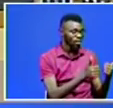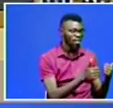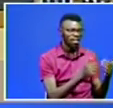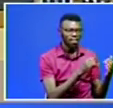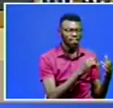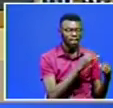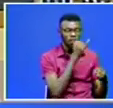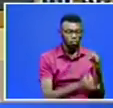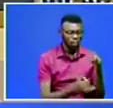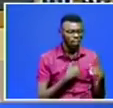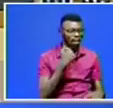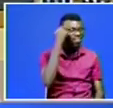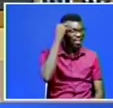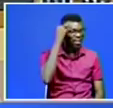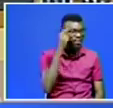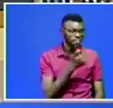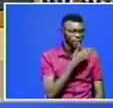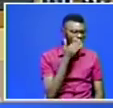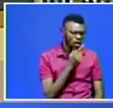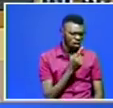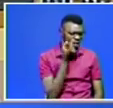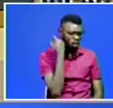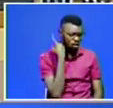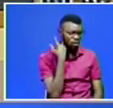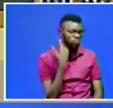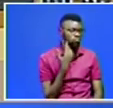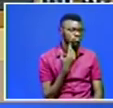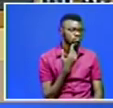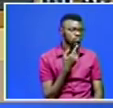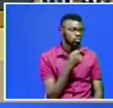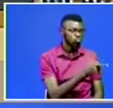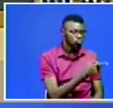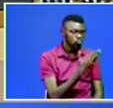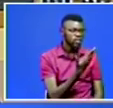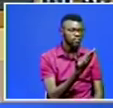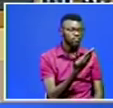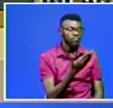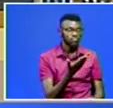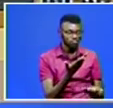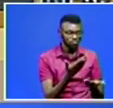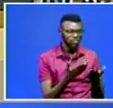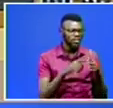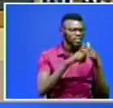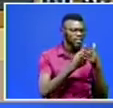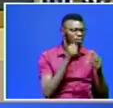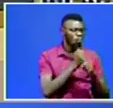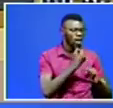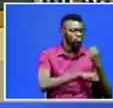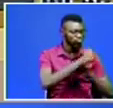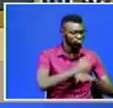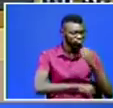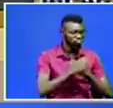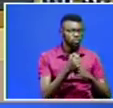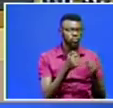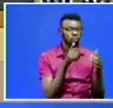think it's proper to understand that, you know, you're a budding actor and you're just getting started, as much as, you know,